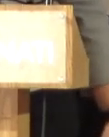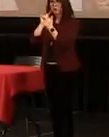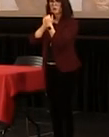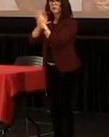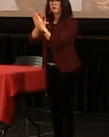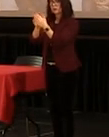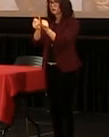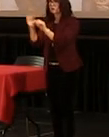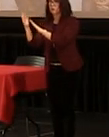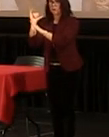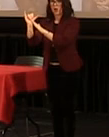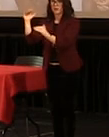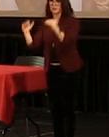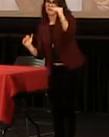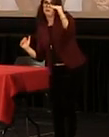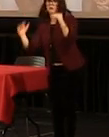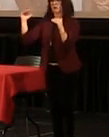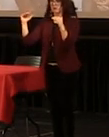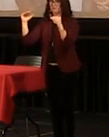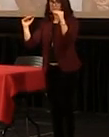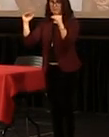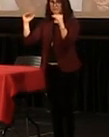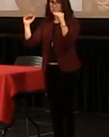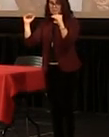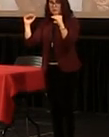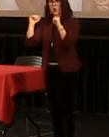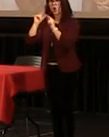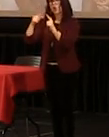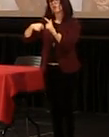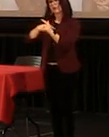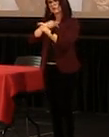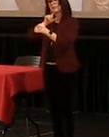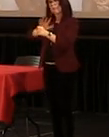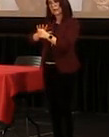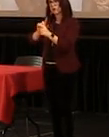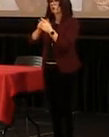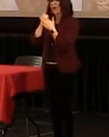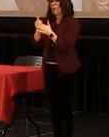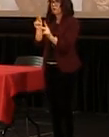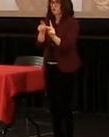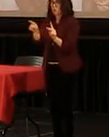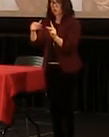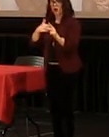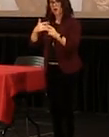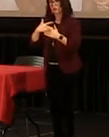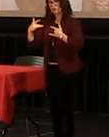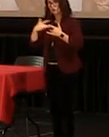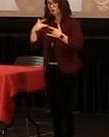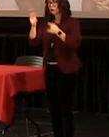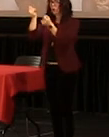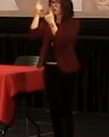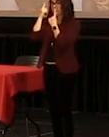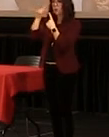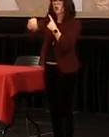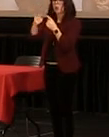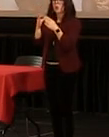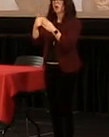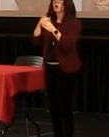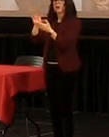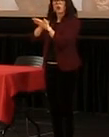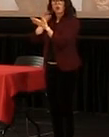engaging. All of us is committed to helping those who have concerns to understand that the only way we can learn